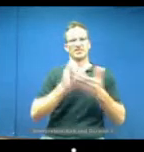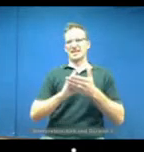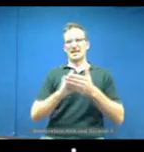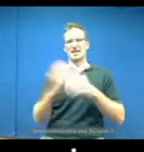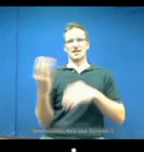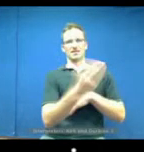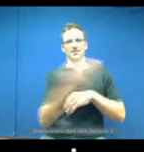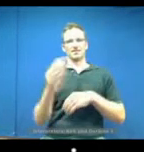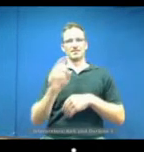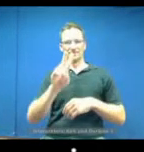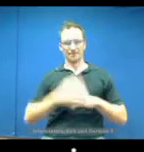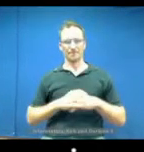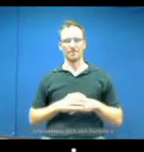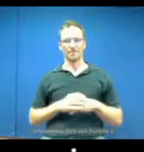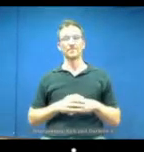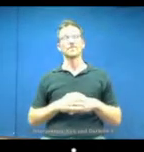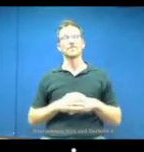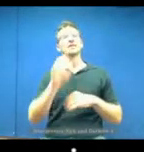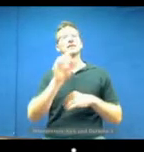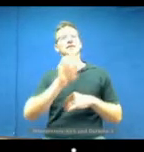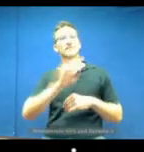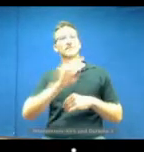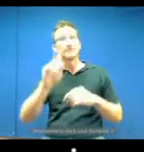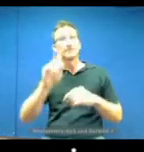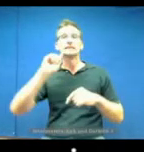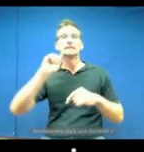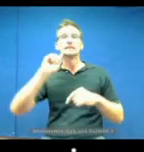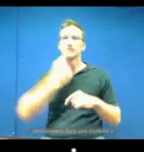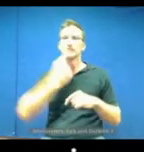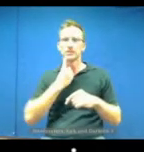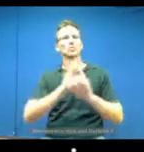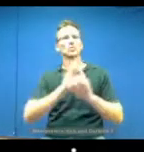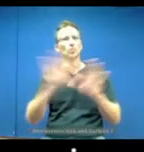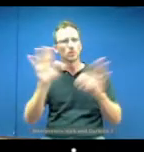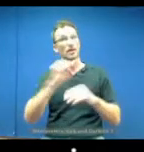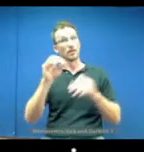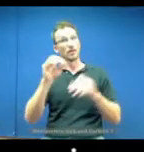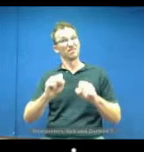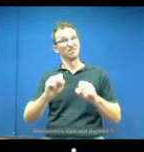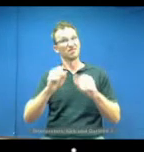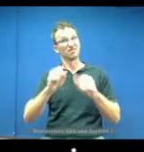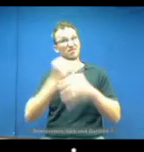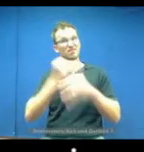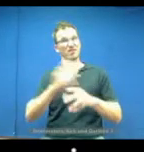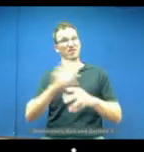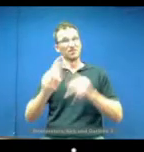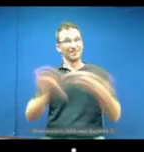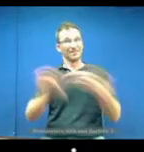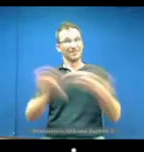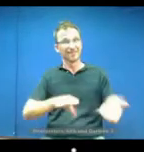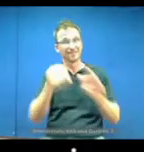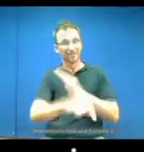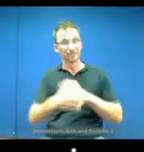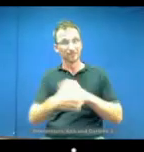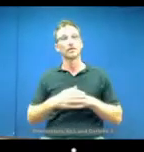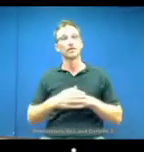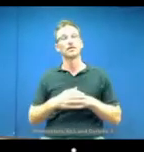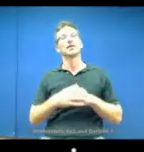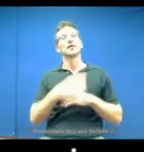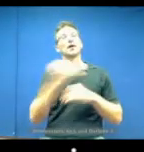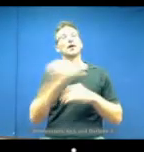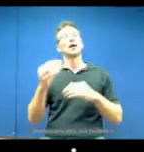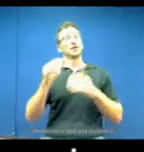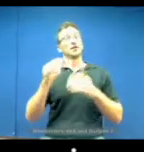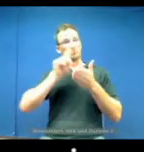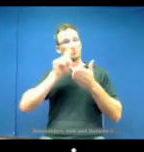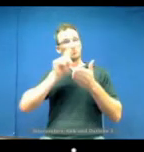Domestic violence is serious, and it can be life-threatening, and the research shows that more women tend to be killed or